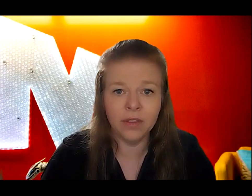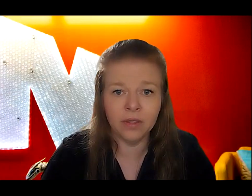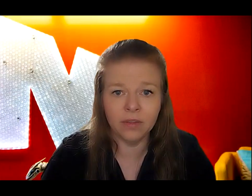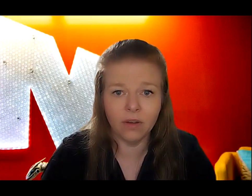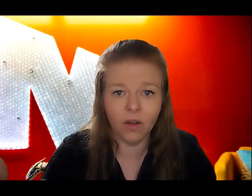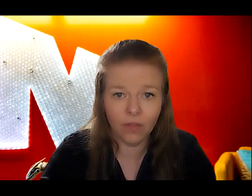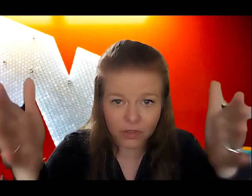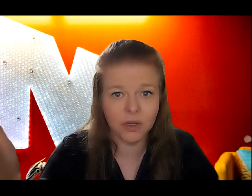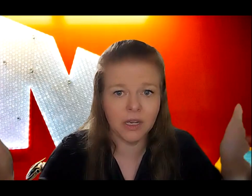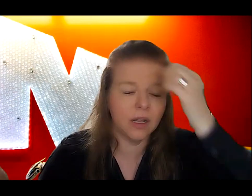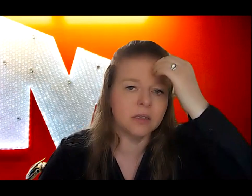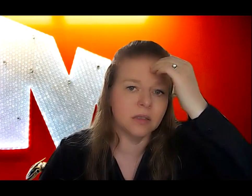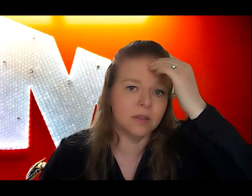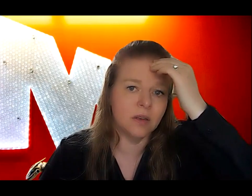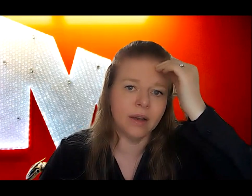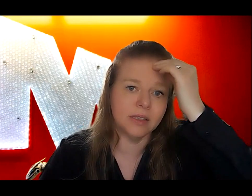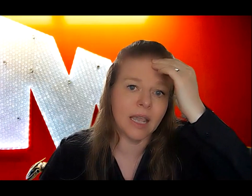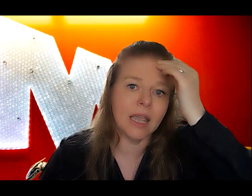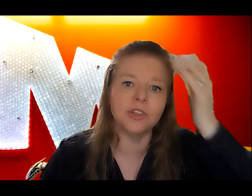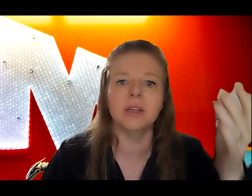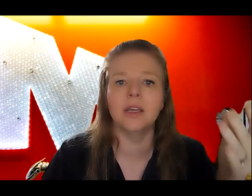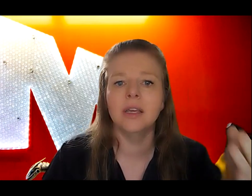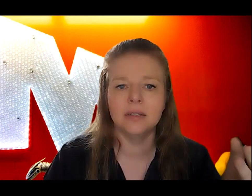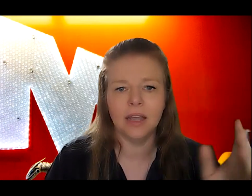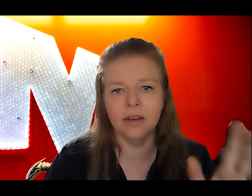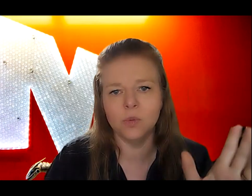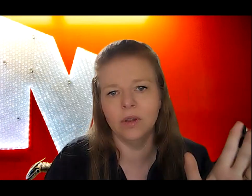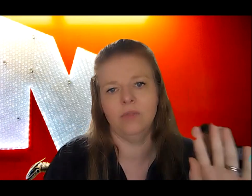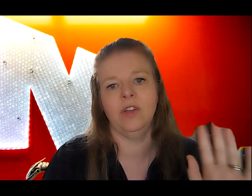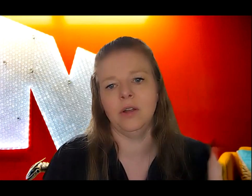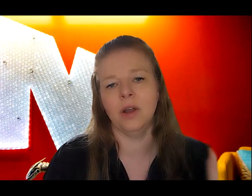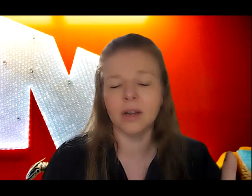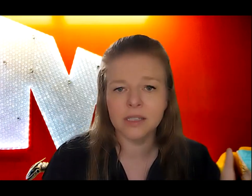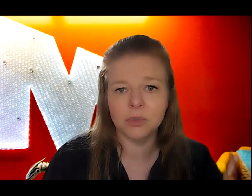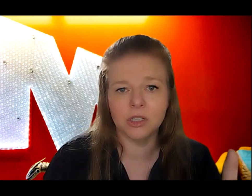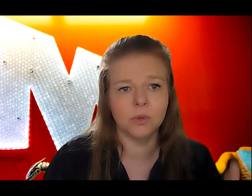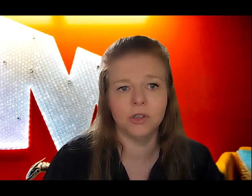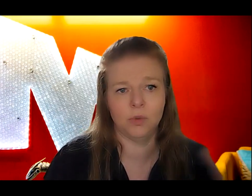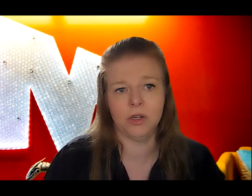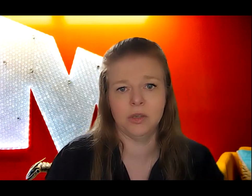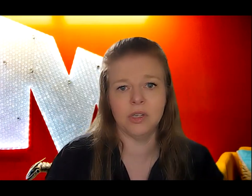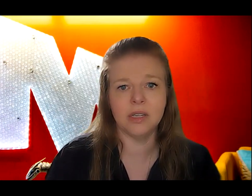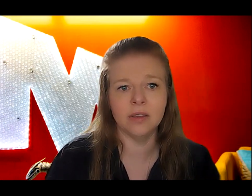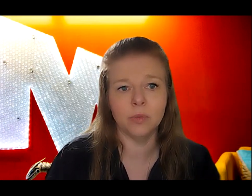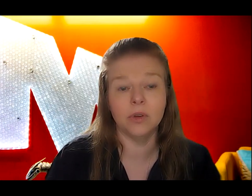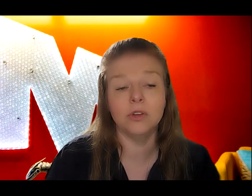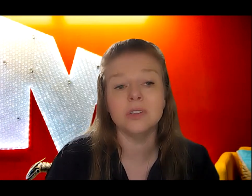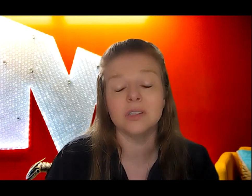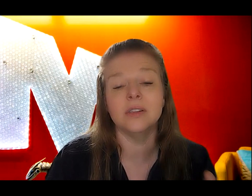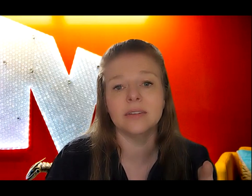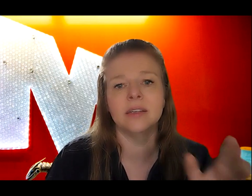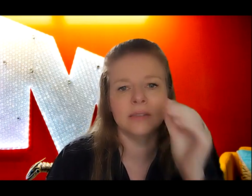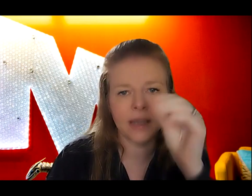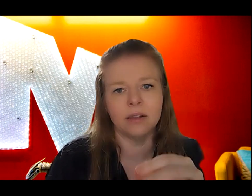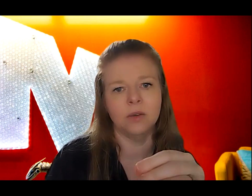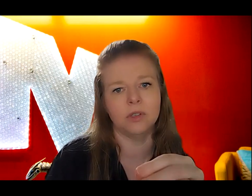on the, on the screen, it's, it's not as engaging. Like Ted is one of the very rare exceptions where you just watch somebody stand there, but you're